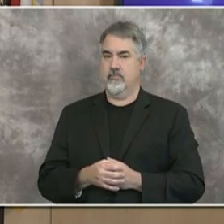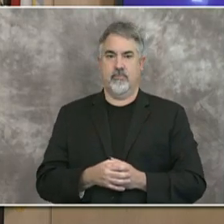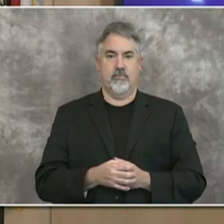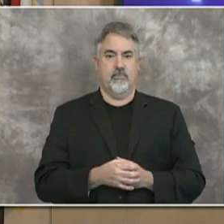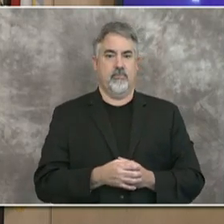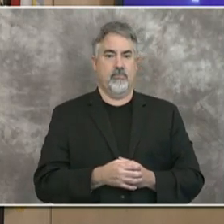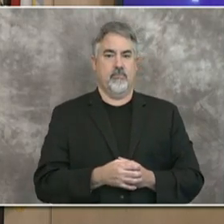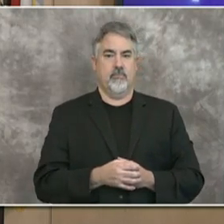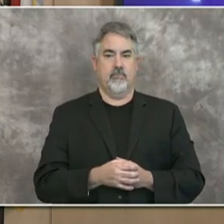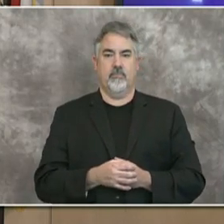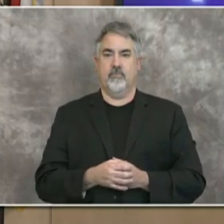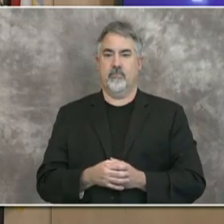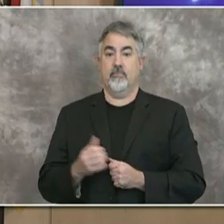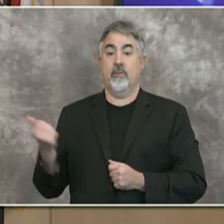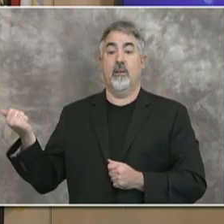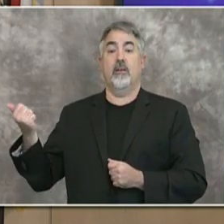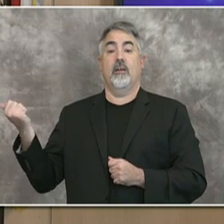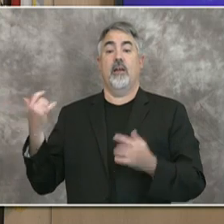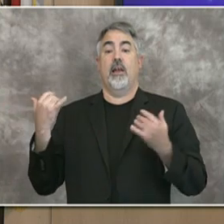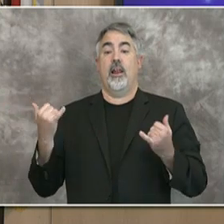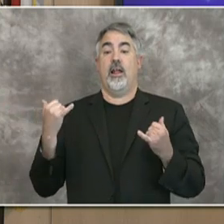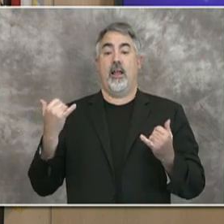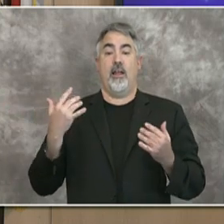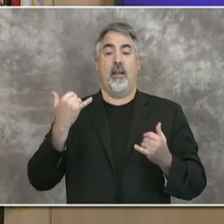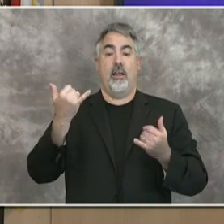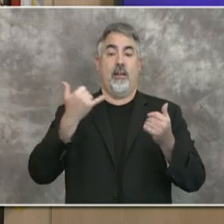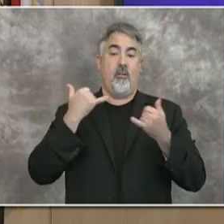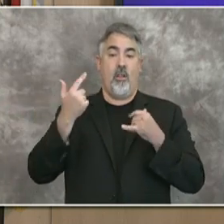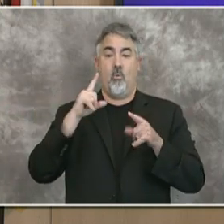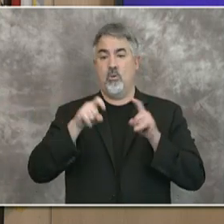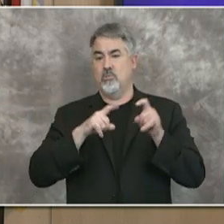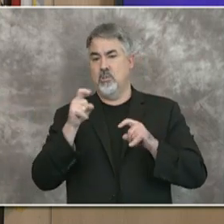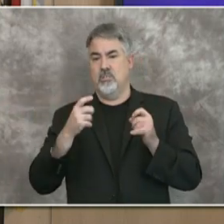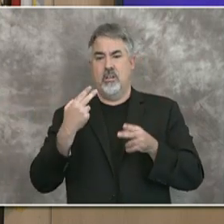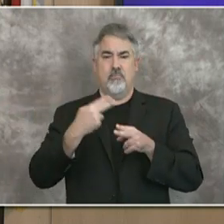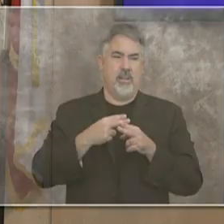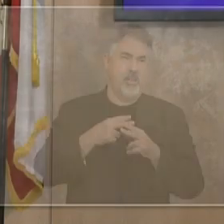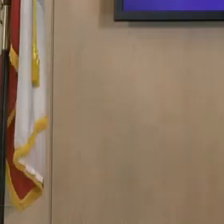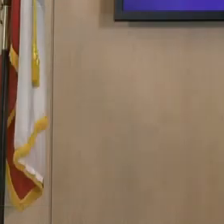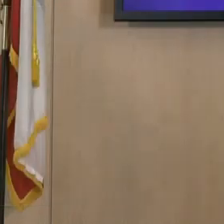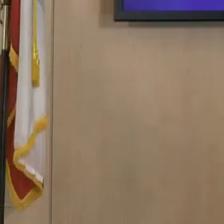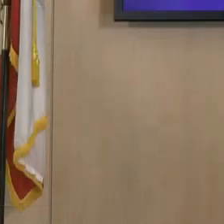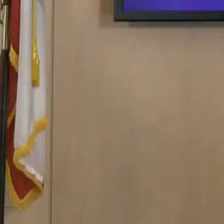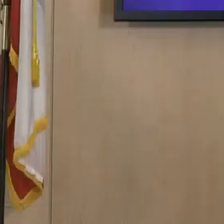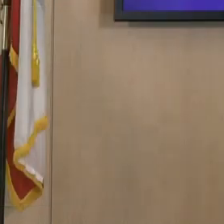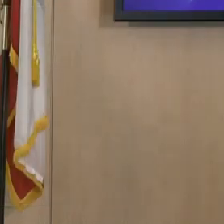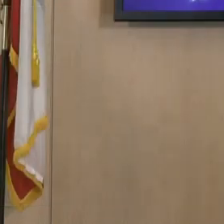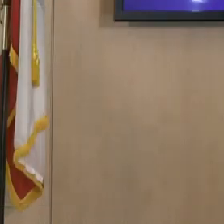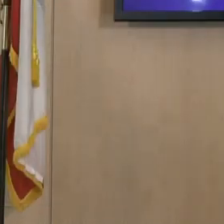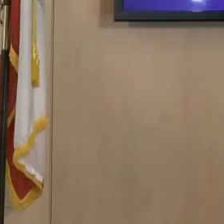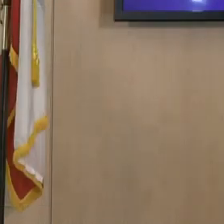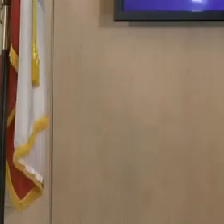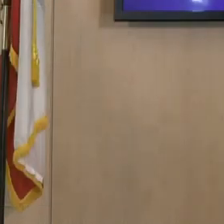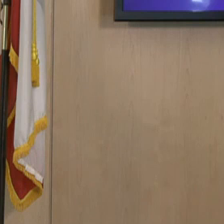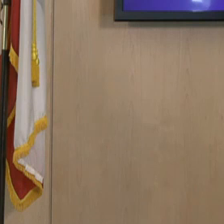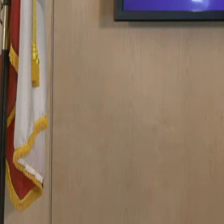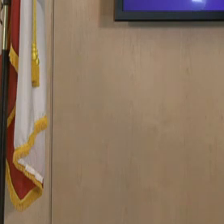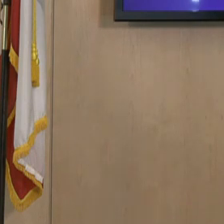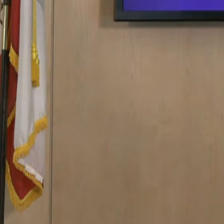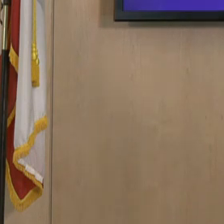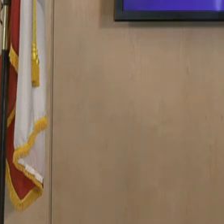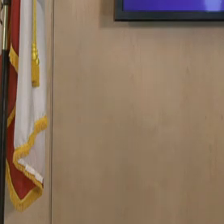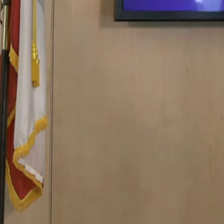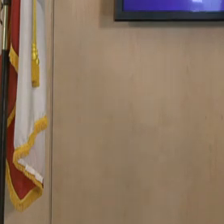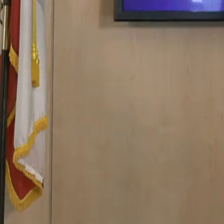think we got a few more. If you're not introduced by name and outlet, but we would ask you that